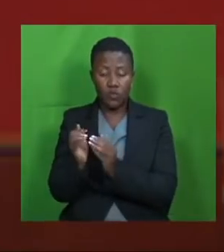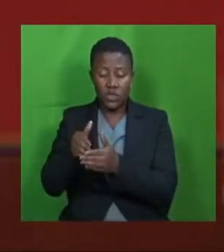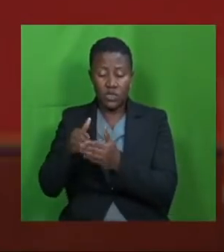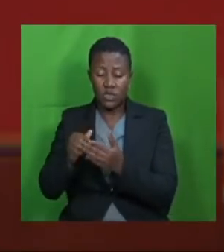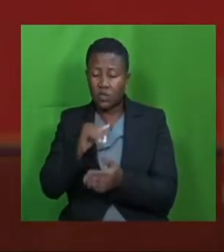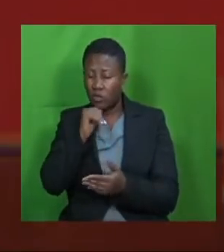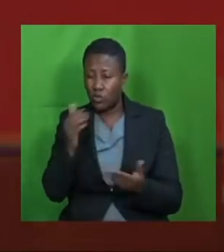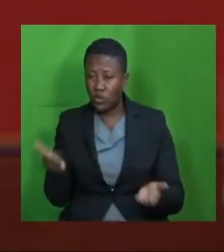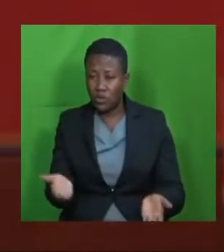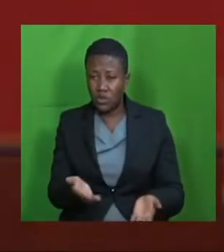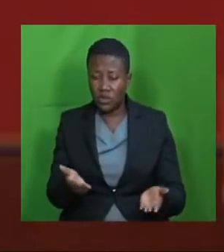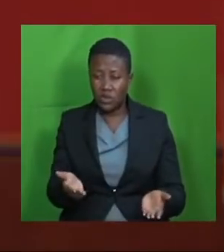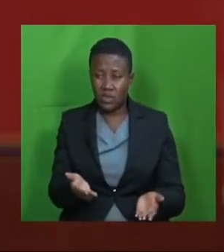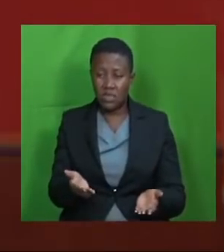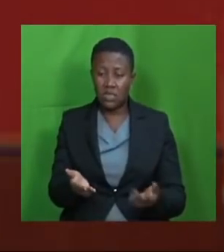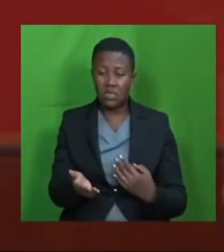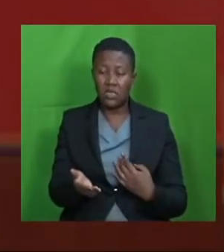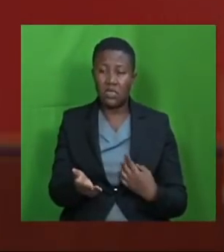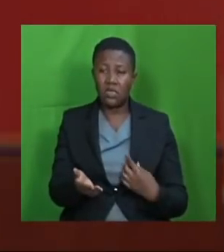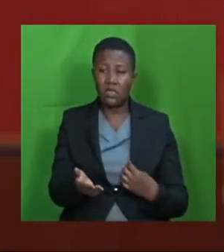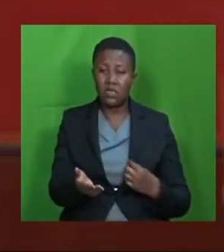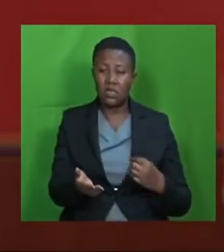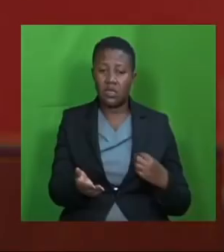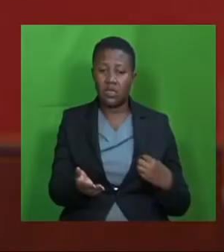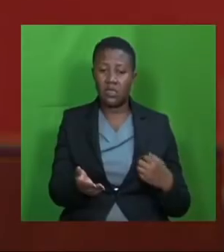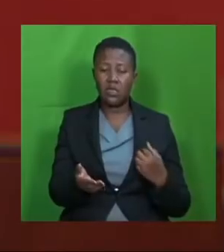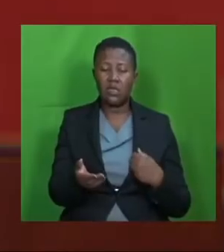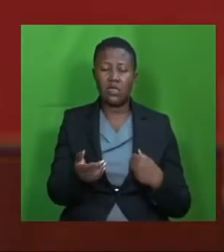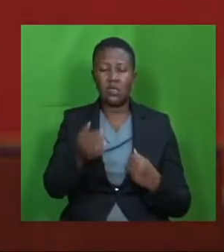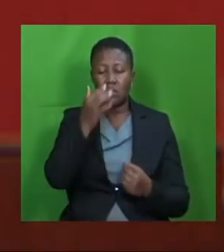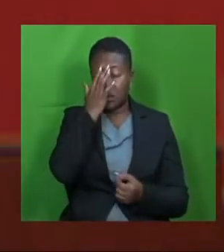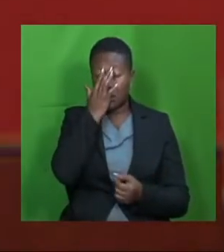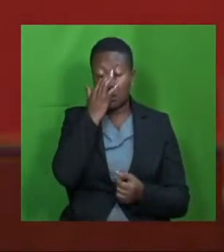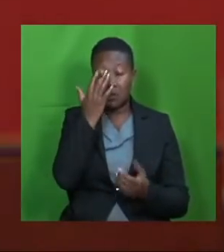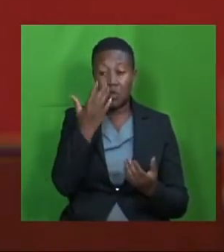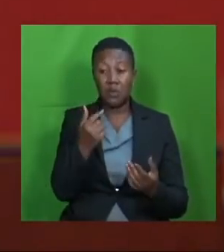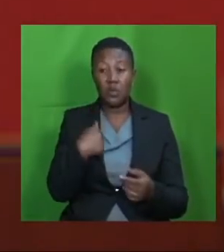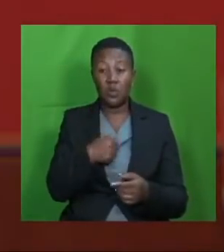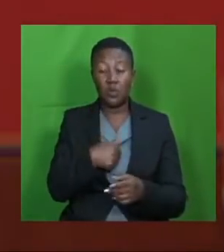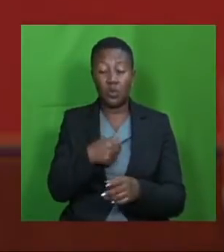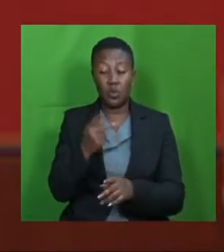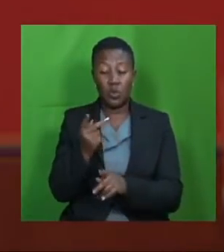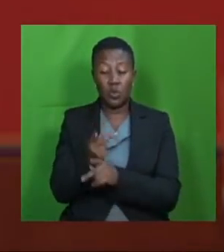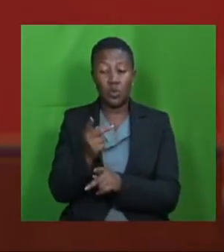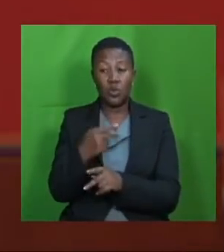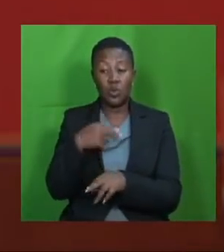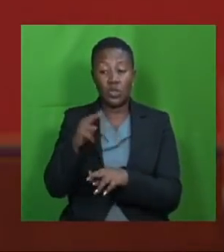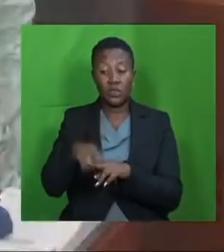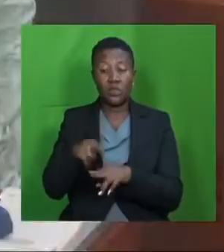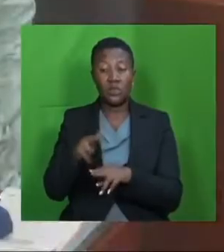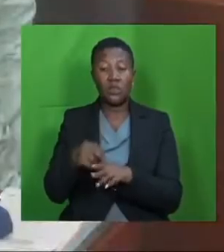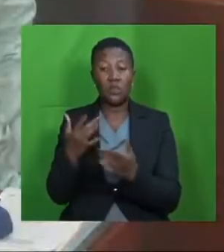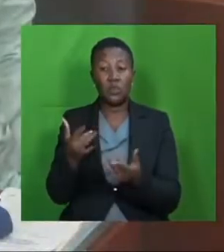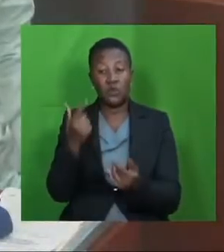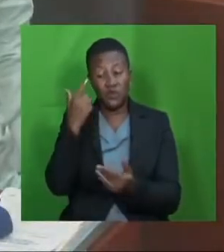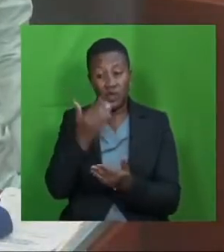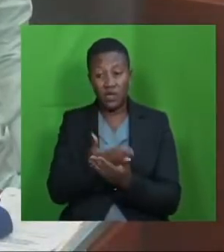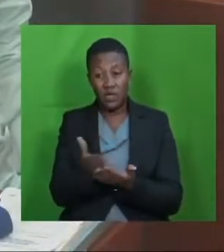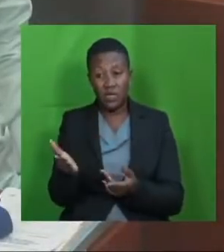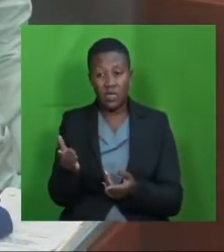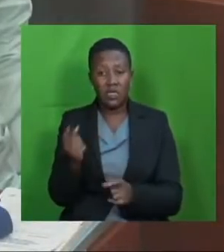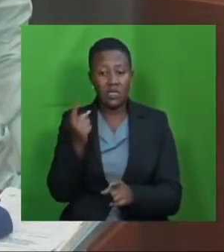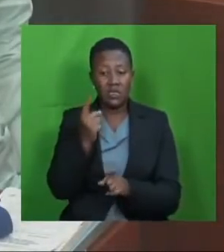Speaker, I believe whilst waiting, we can quickly go to item number 8, just presentation of